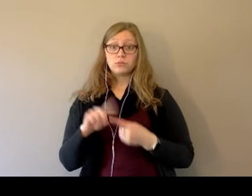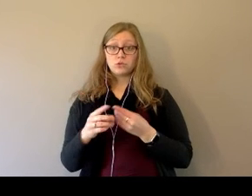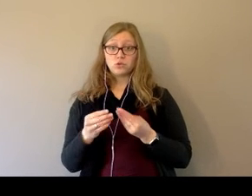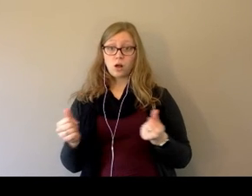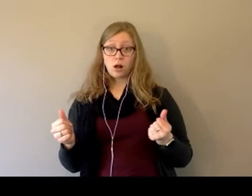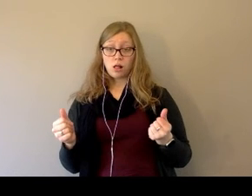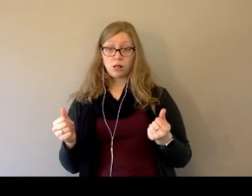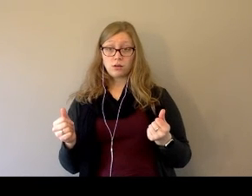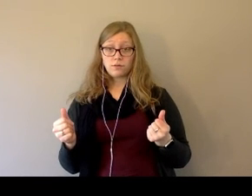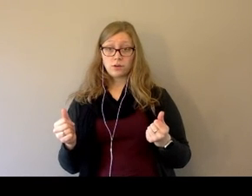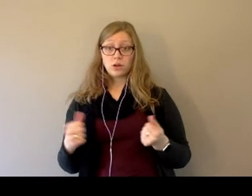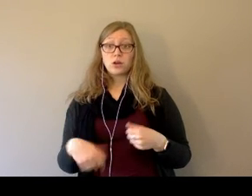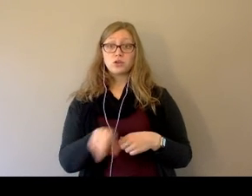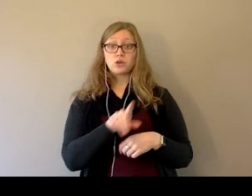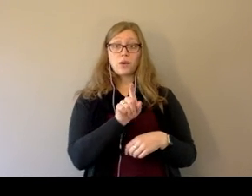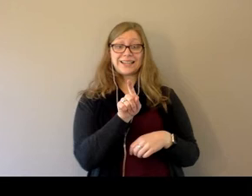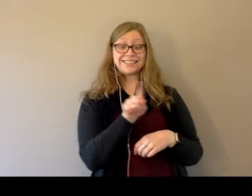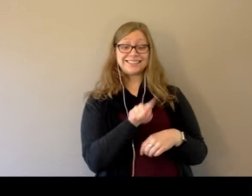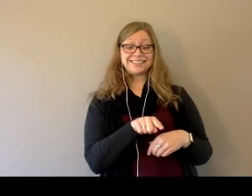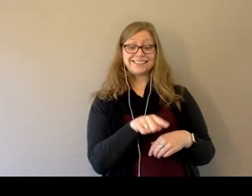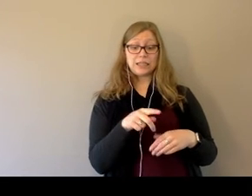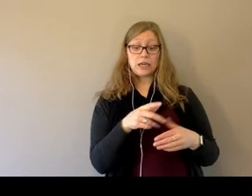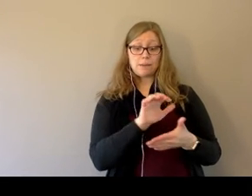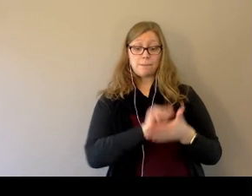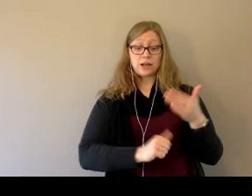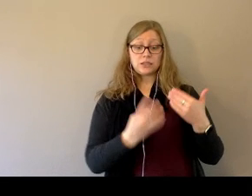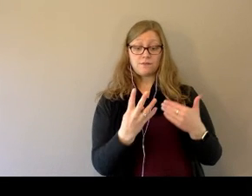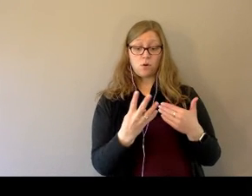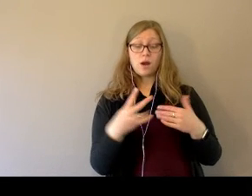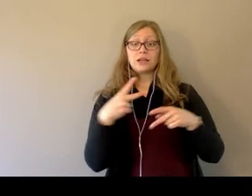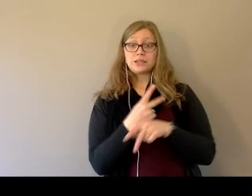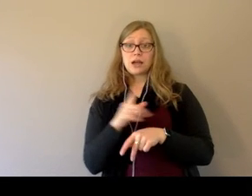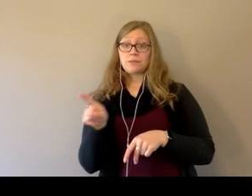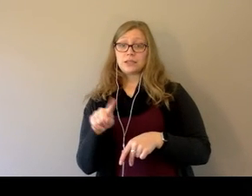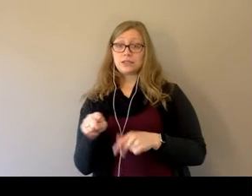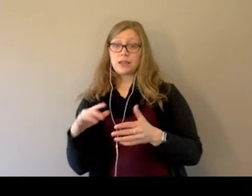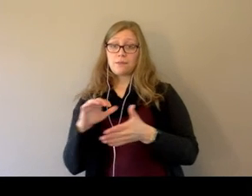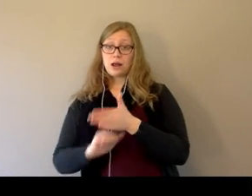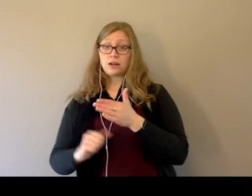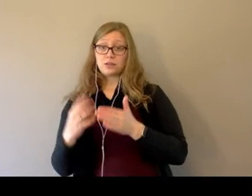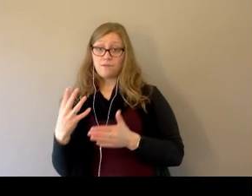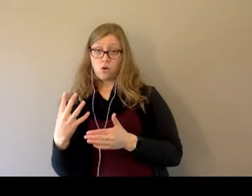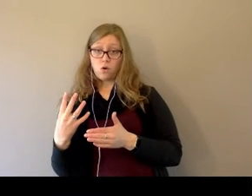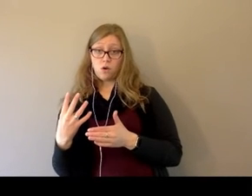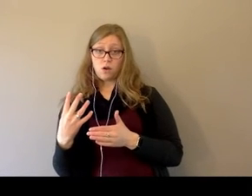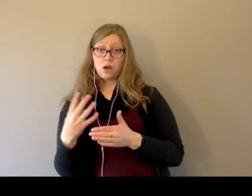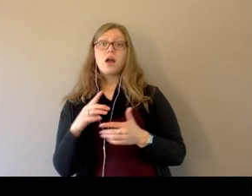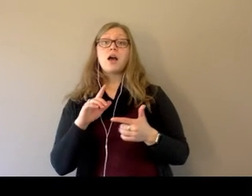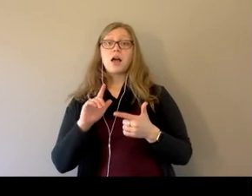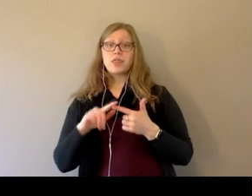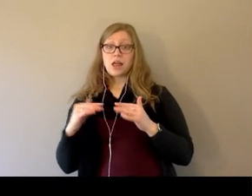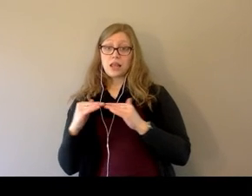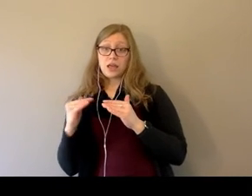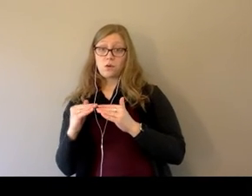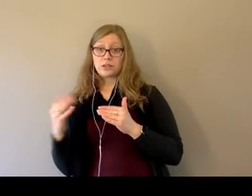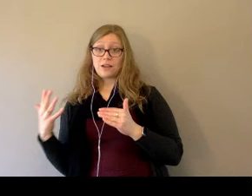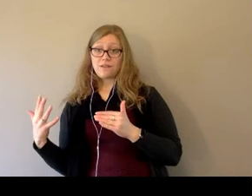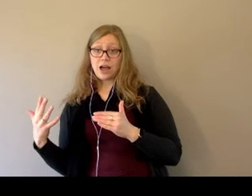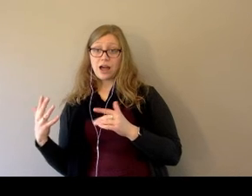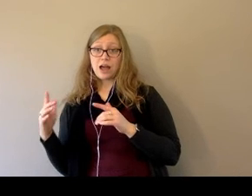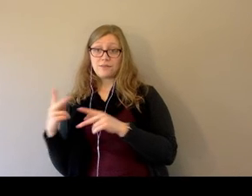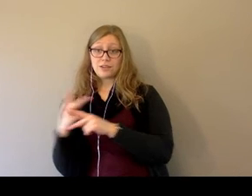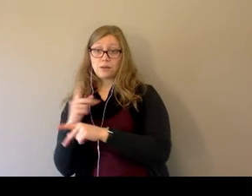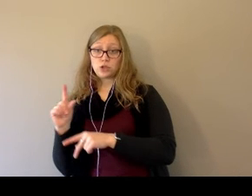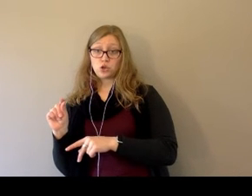And then I'm also going to have 5 times 20, which is 100. Now, notice that when you multiply something